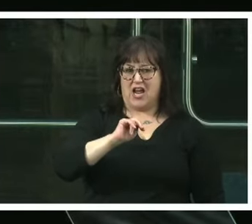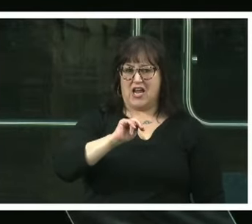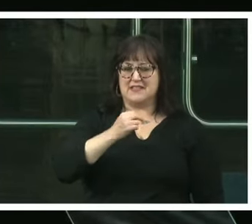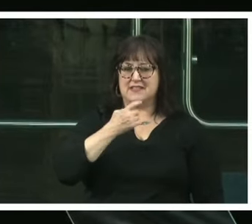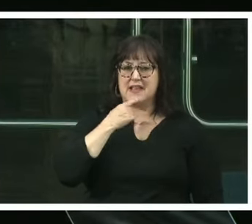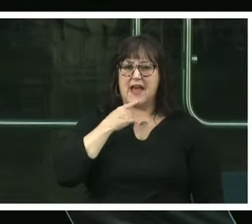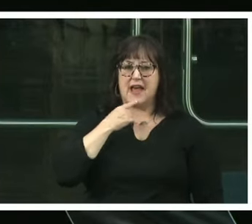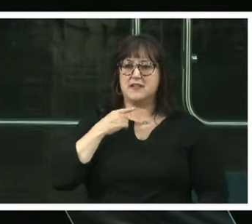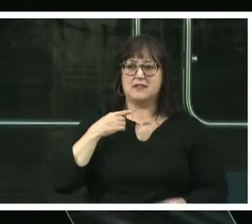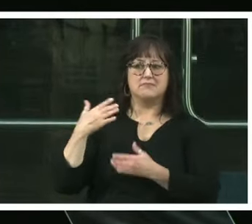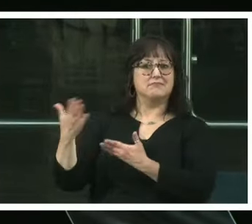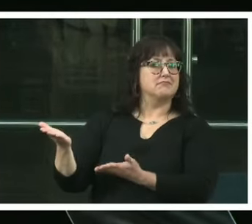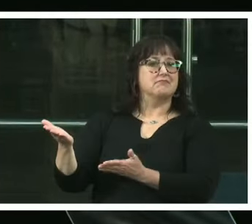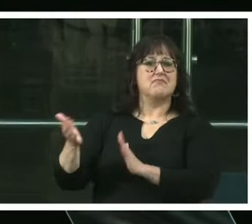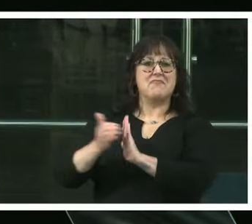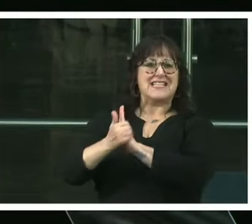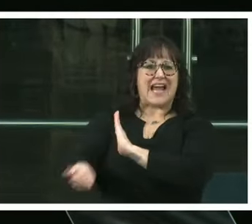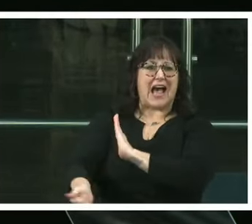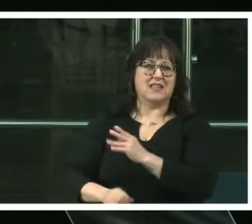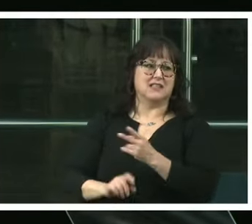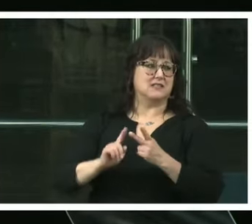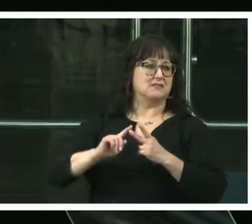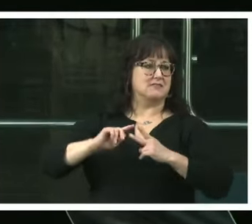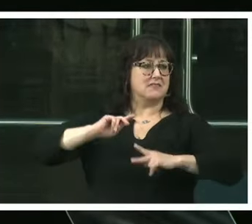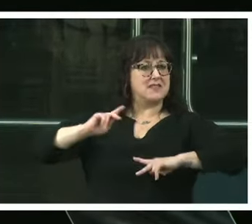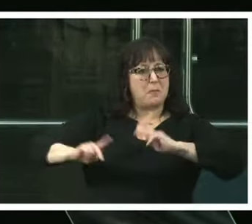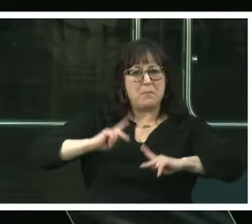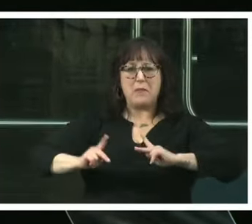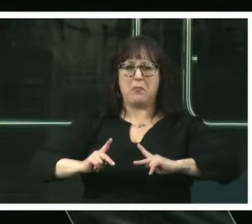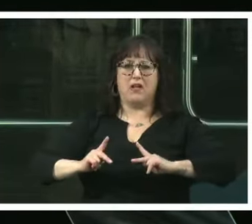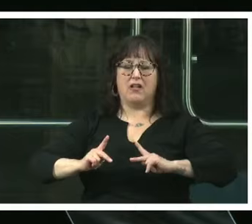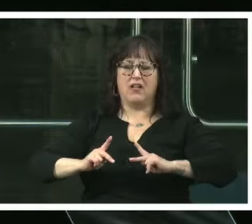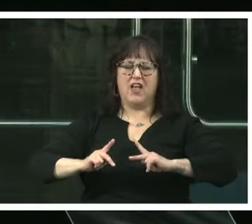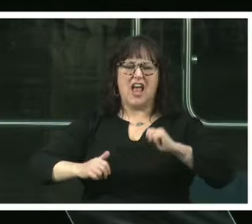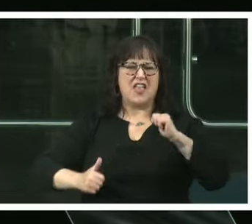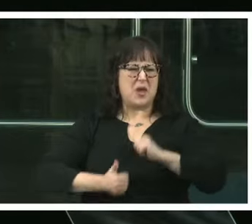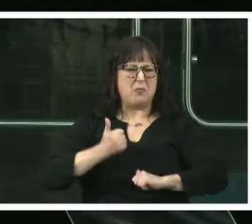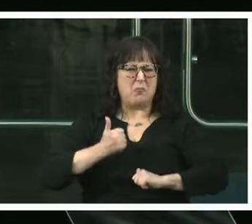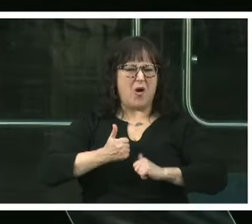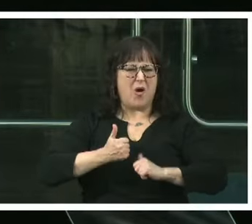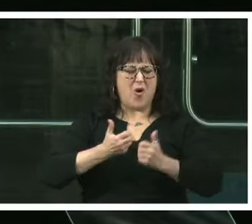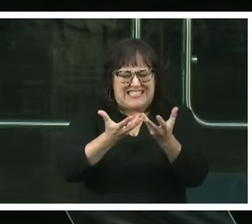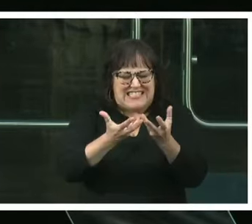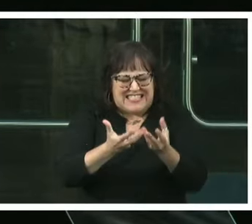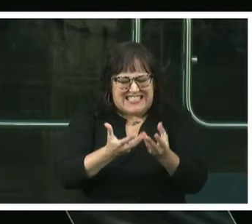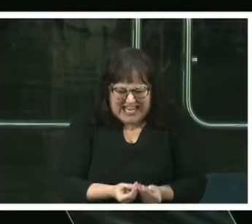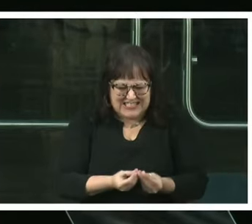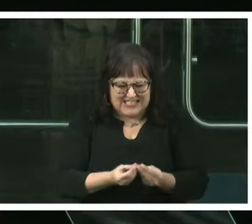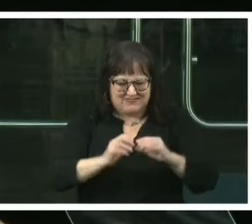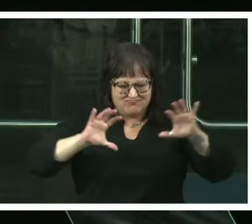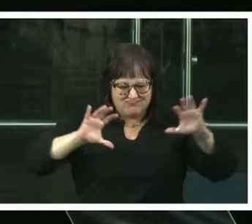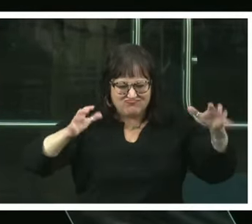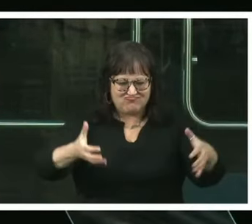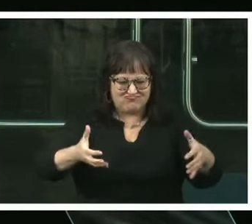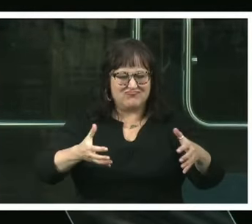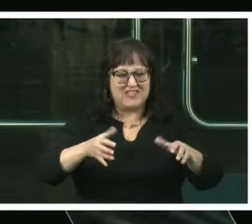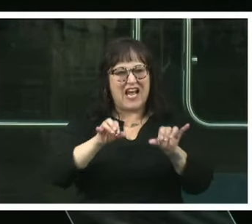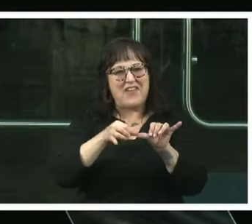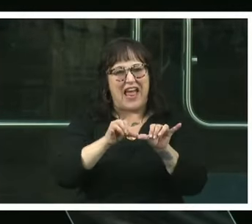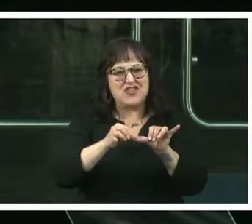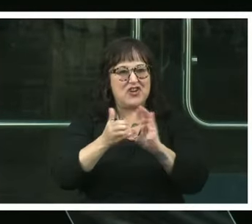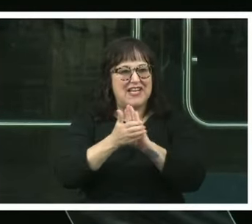talent, the people, the densest collection of engineering talent